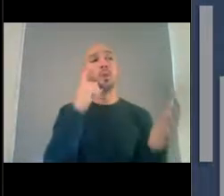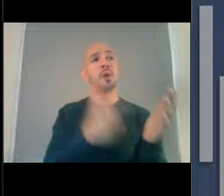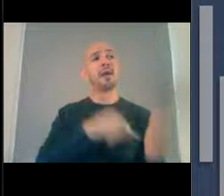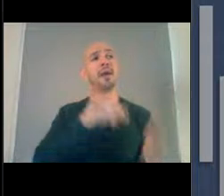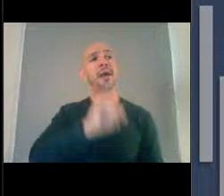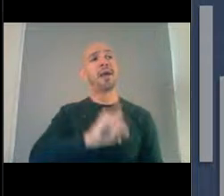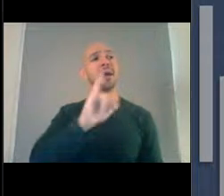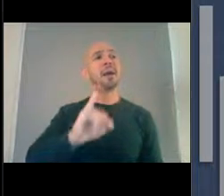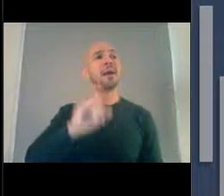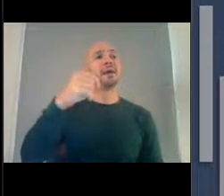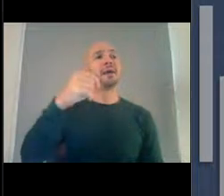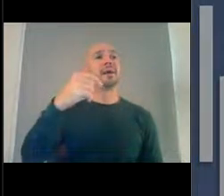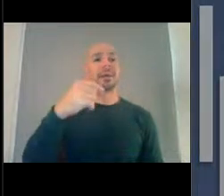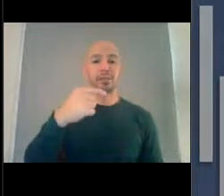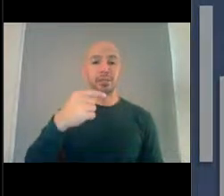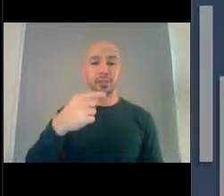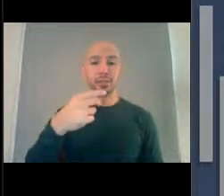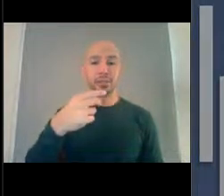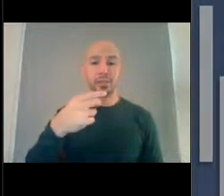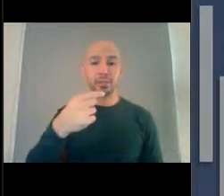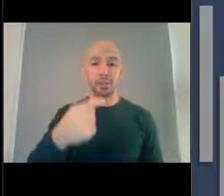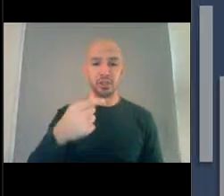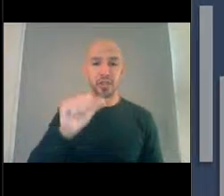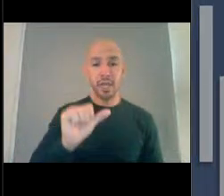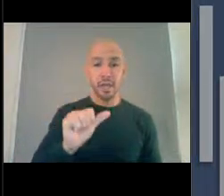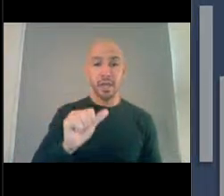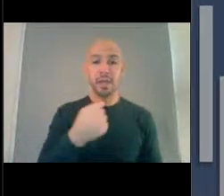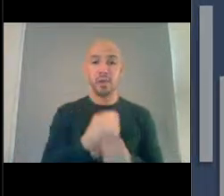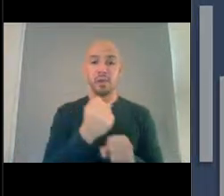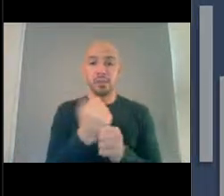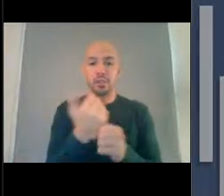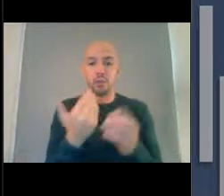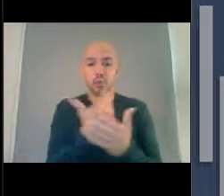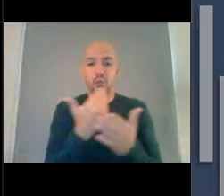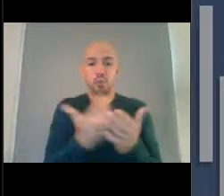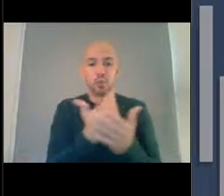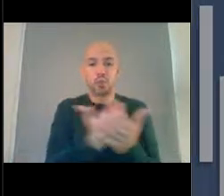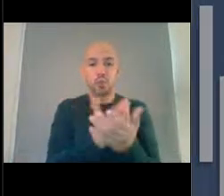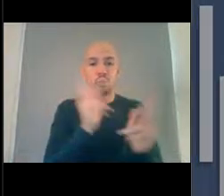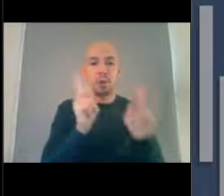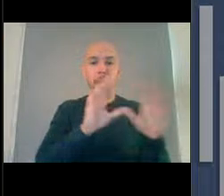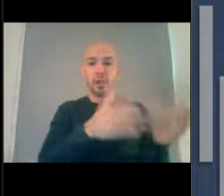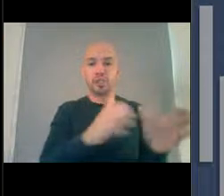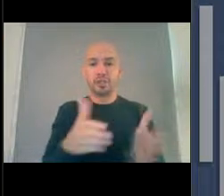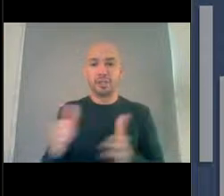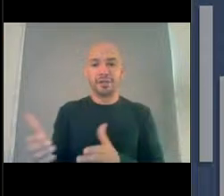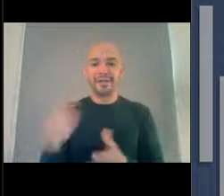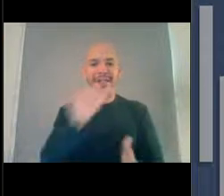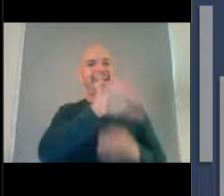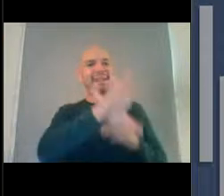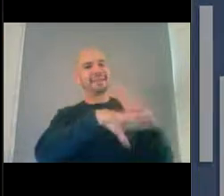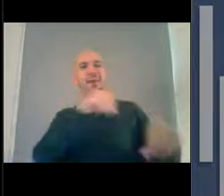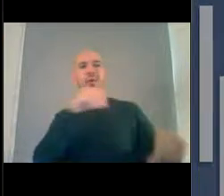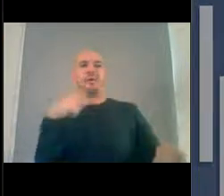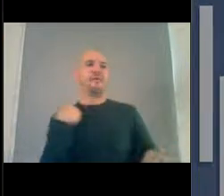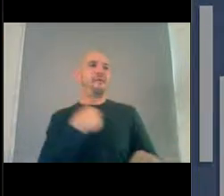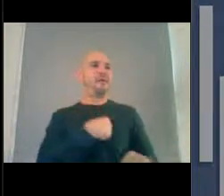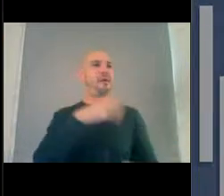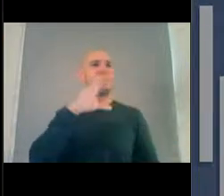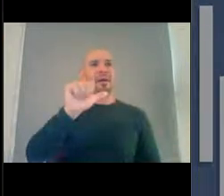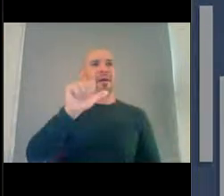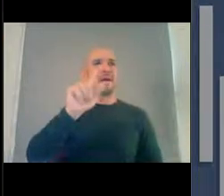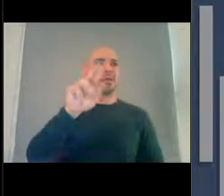creates a new population category and that this is something that's sort of out of out of the states or out of caltrans control uh i believe it's